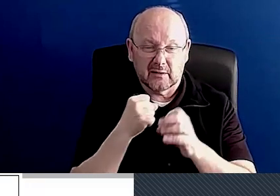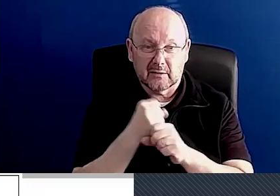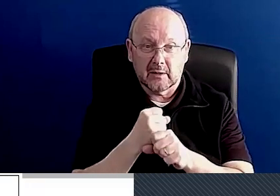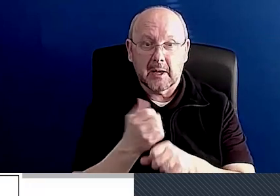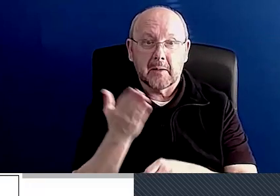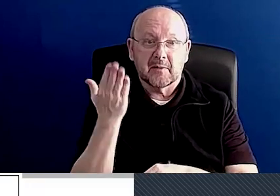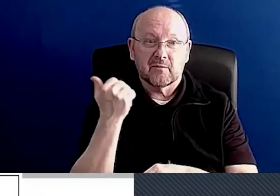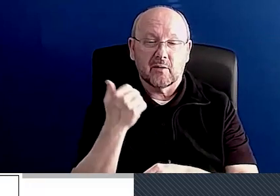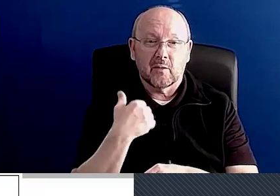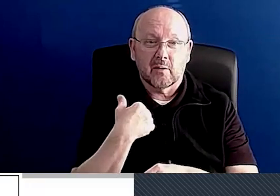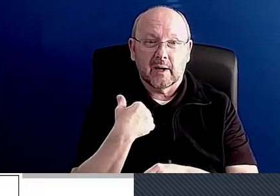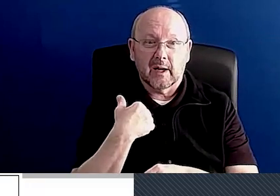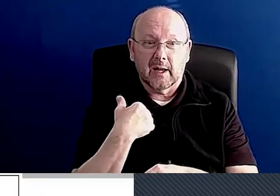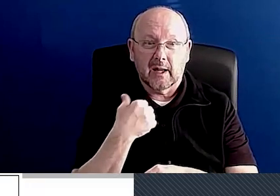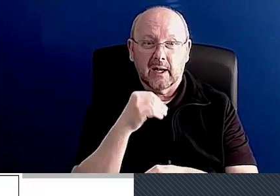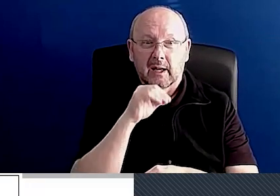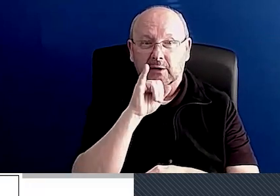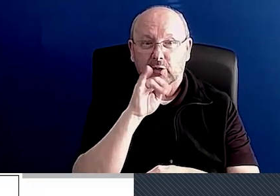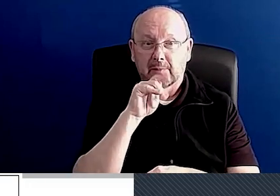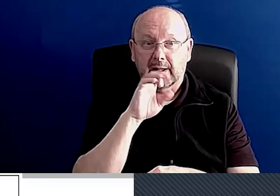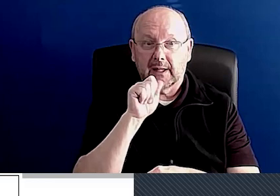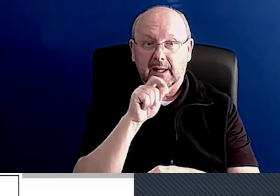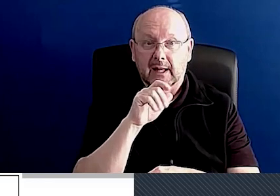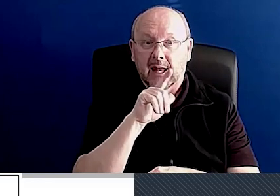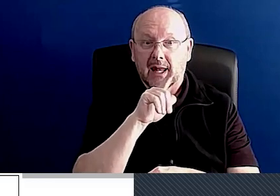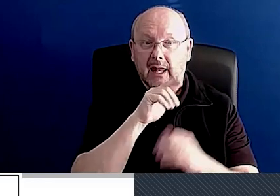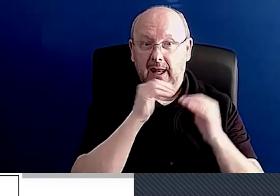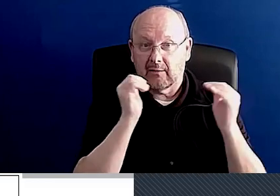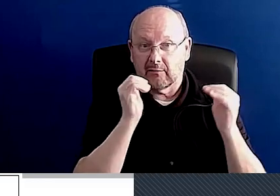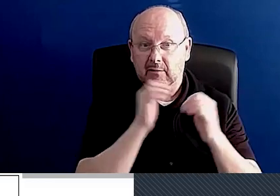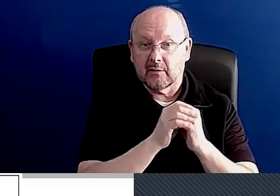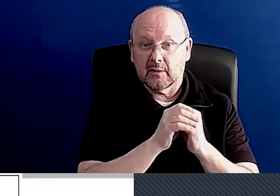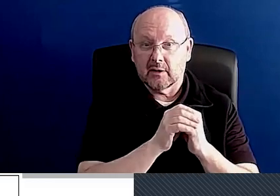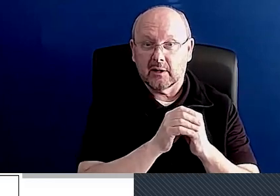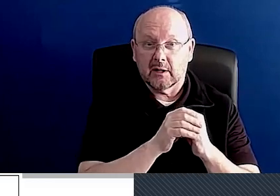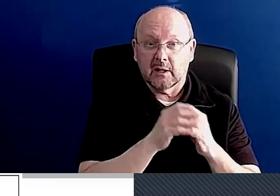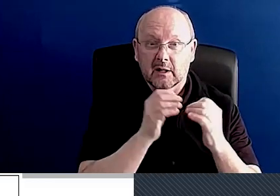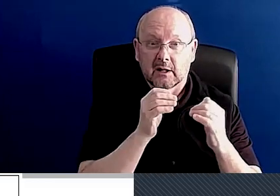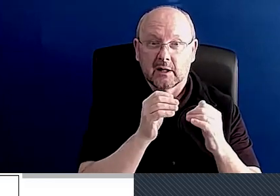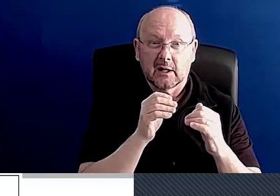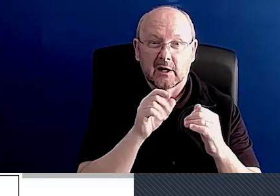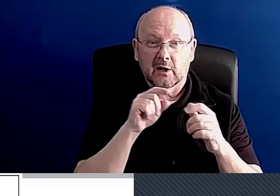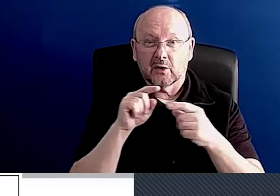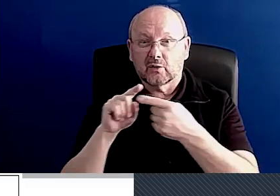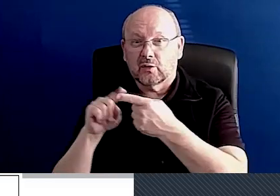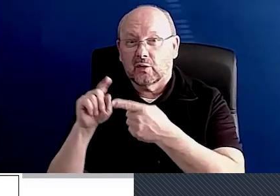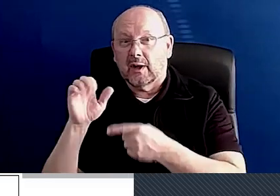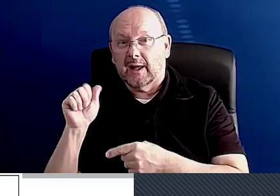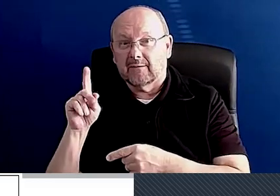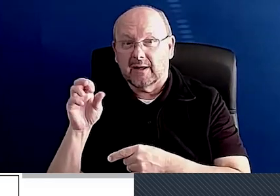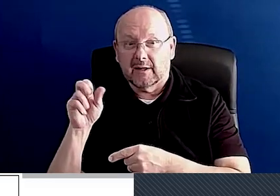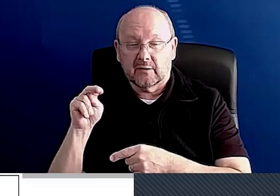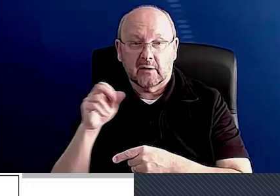have the intermediate level, and then it was all the way to the advanced. So there wasn't really the in-between levels in